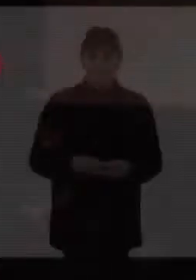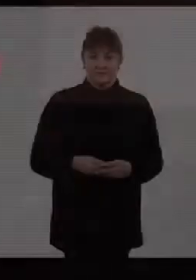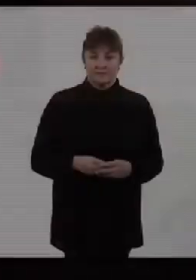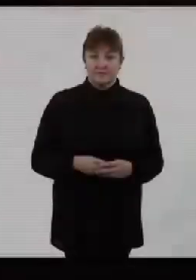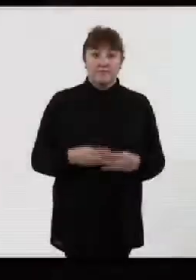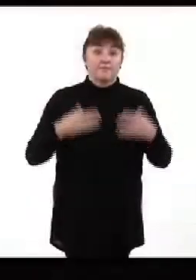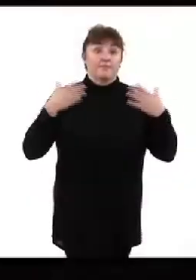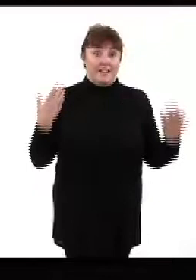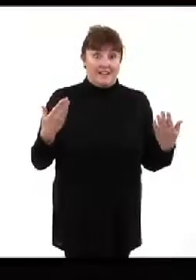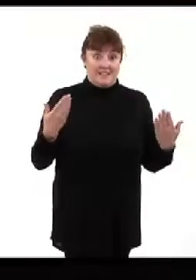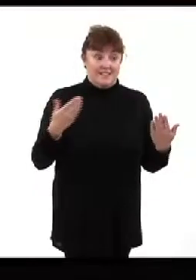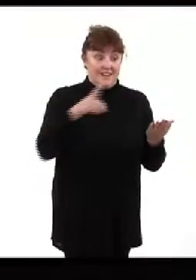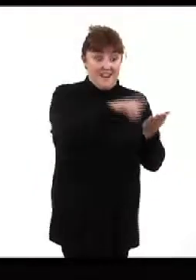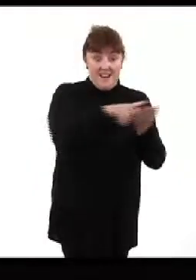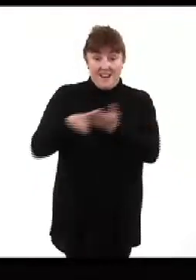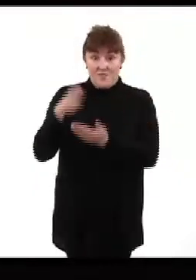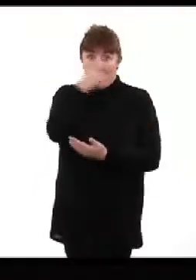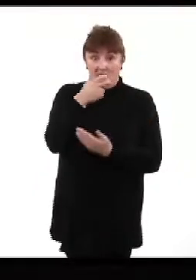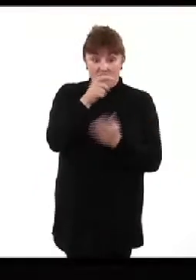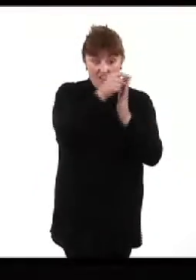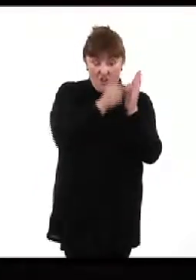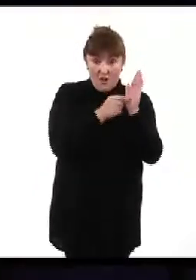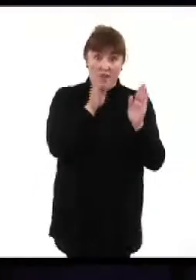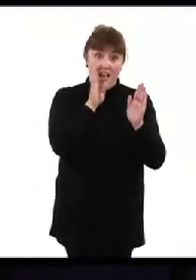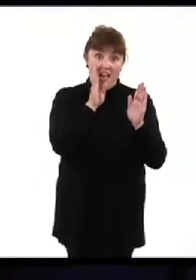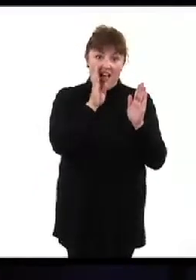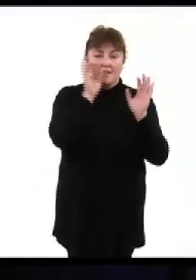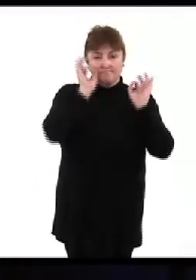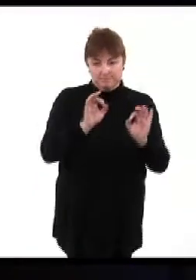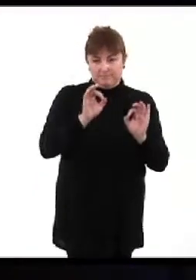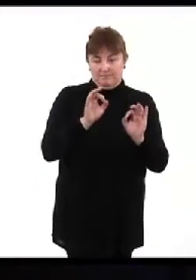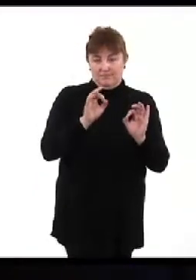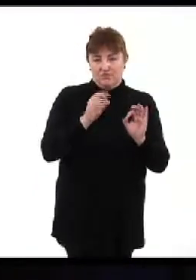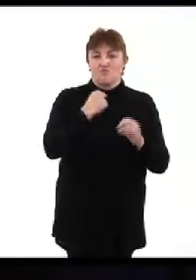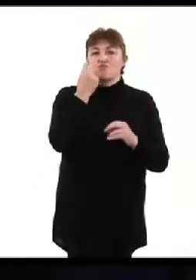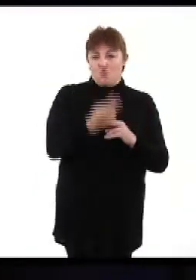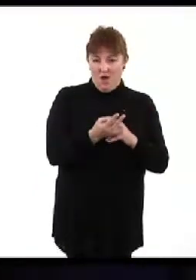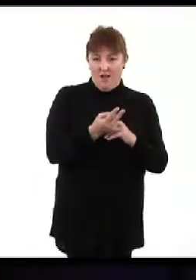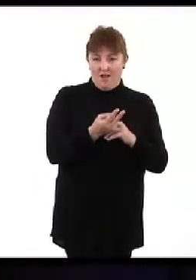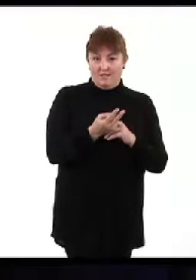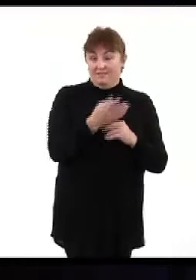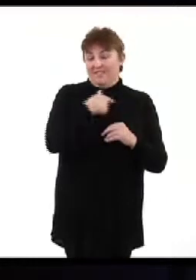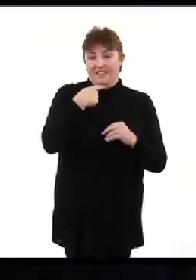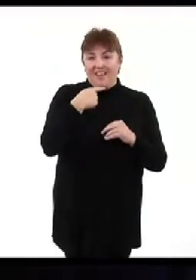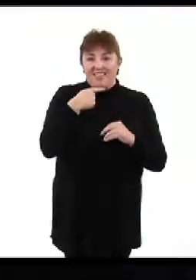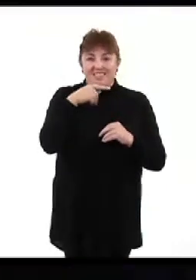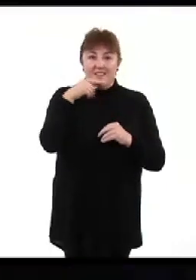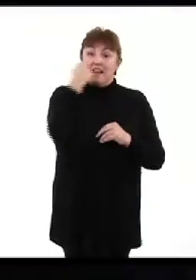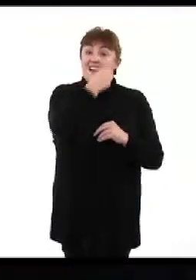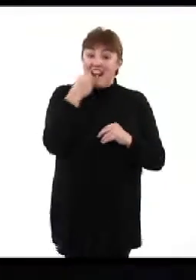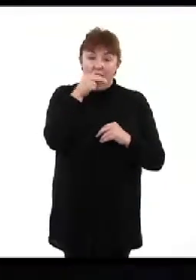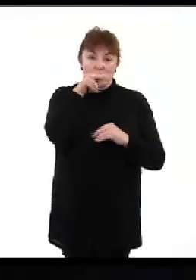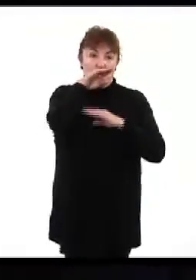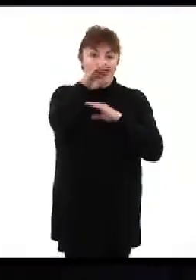So for spoken languages, these components are vocal components of the lips and the tongue. For sign,